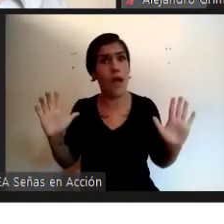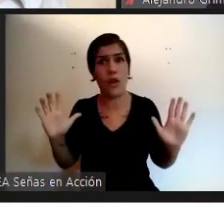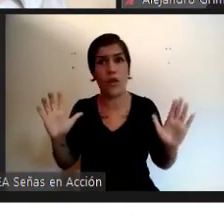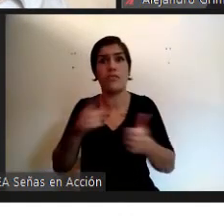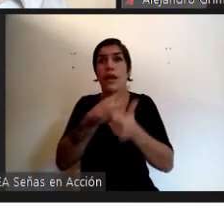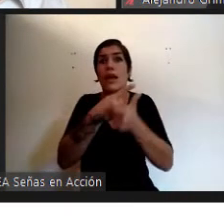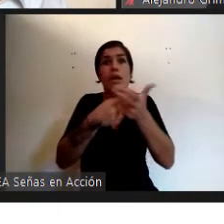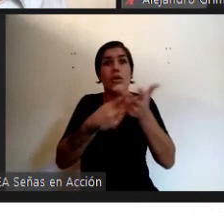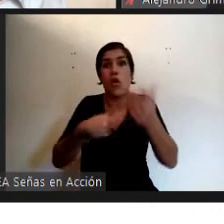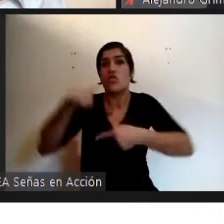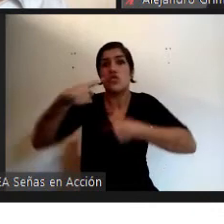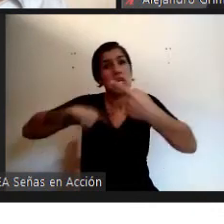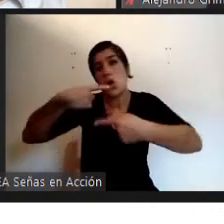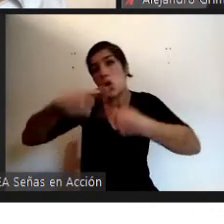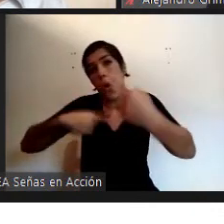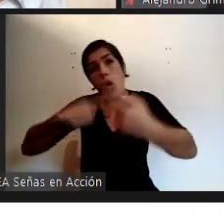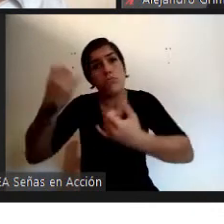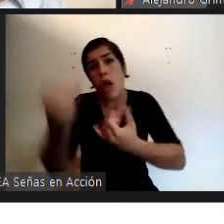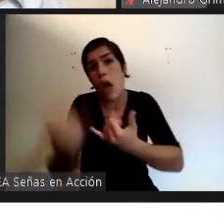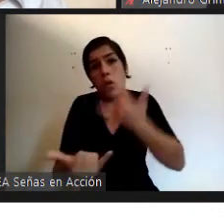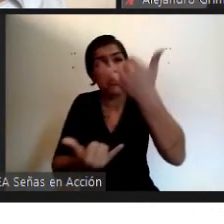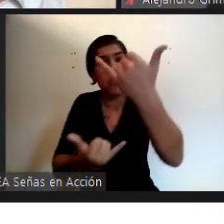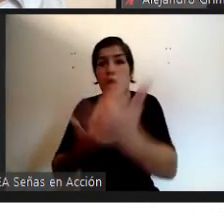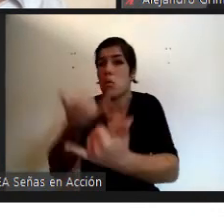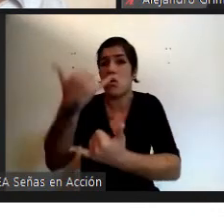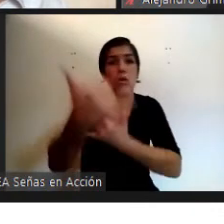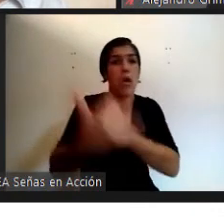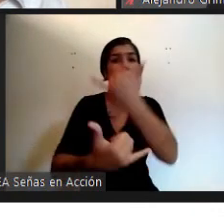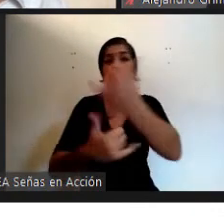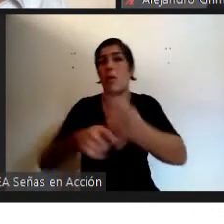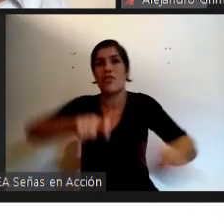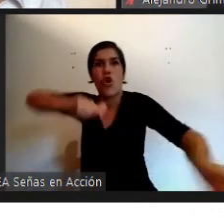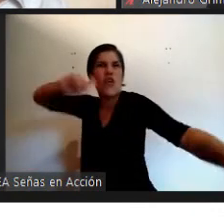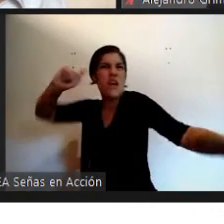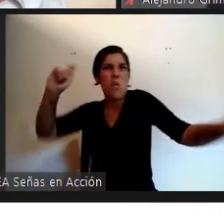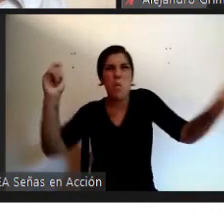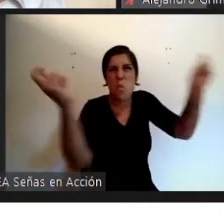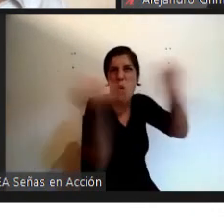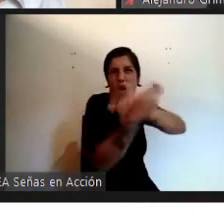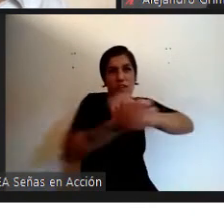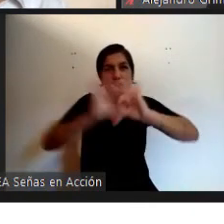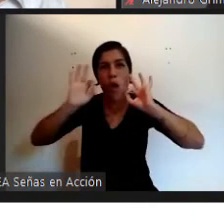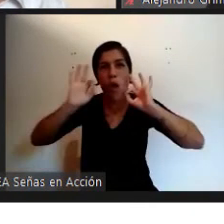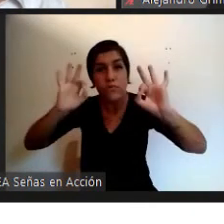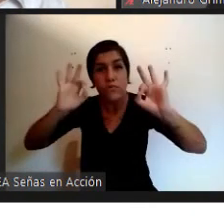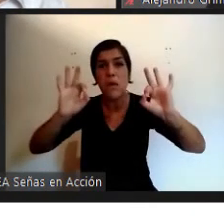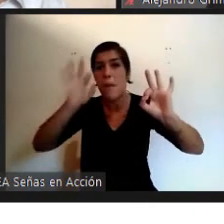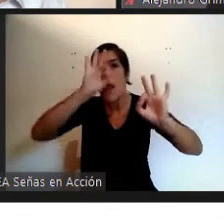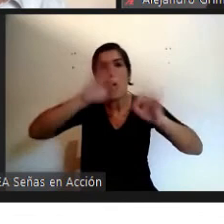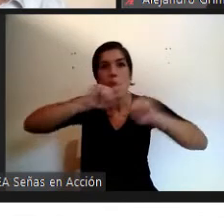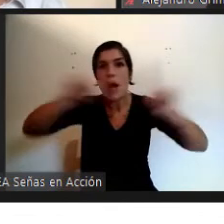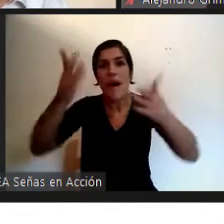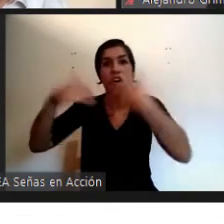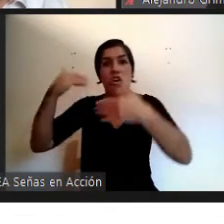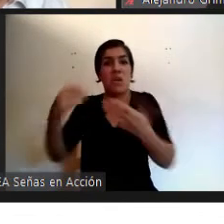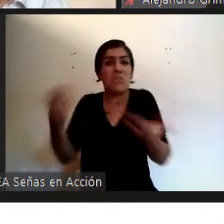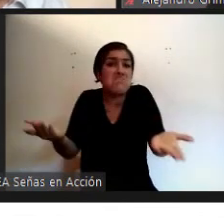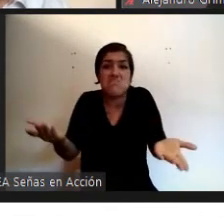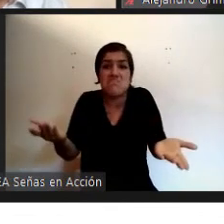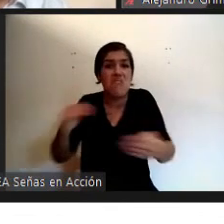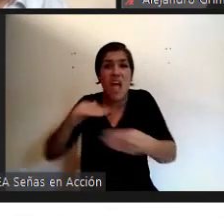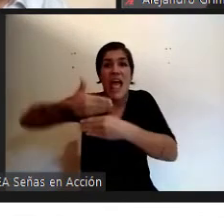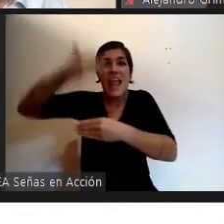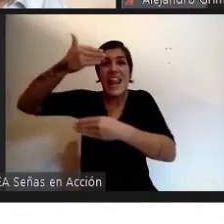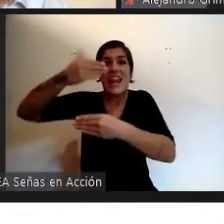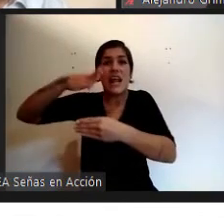be ideal if we didn't miss out on this opportunity, that at a minimum we should try to change the status quo and those who